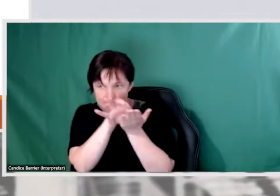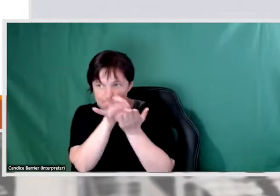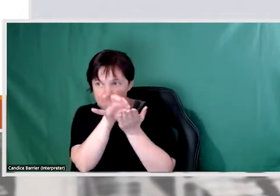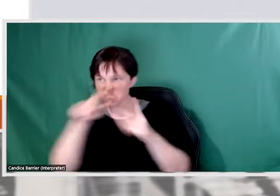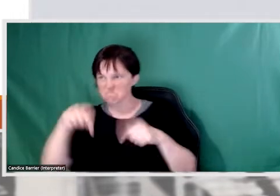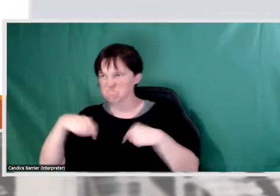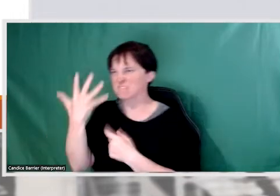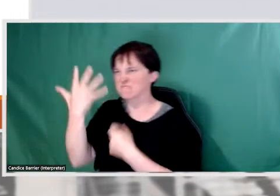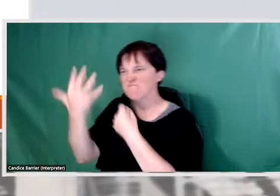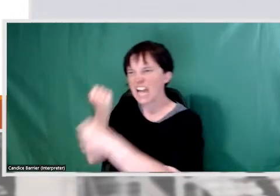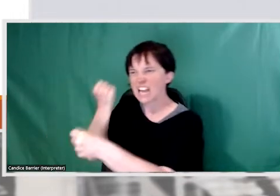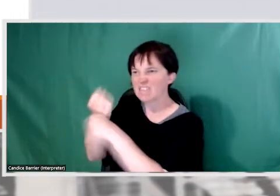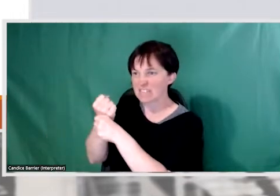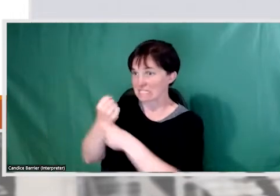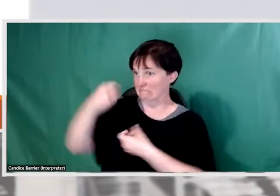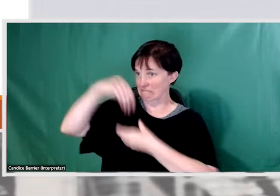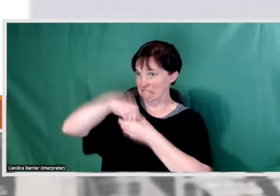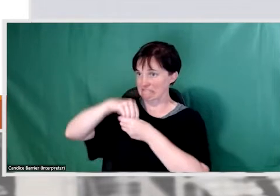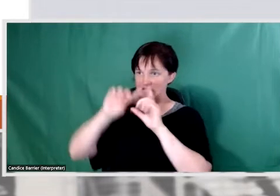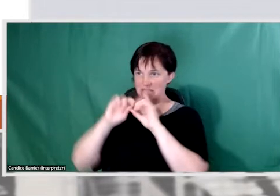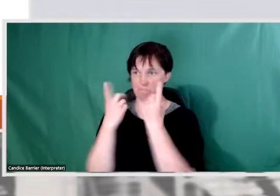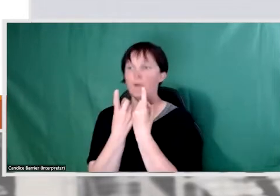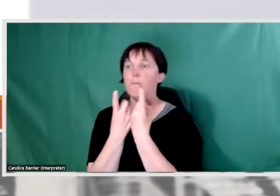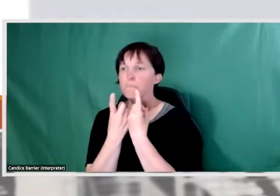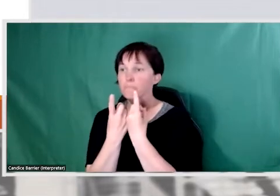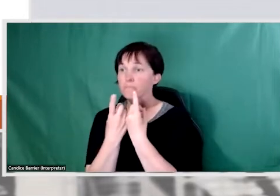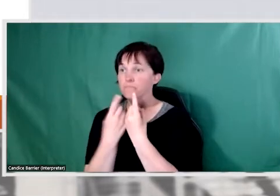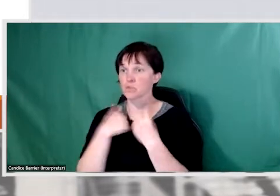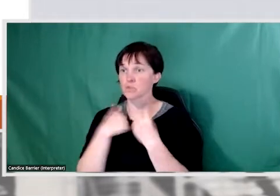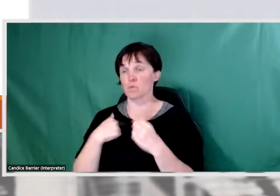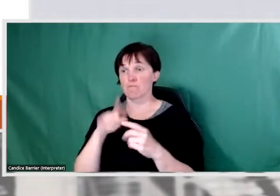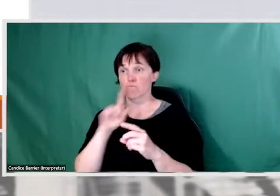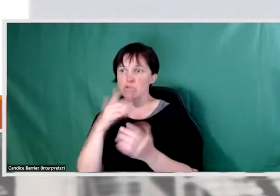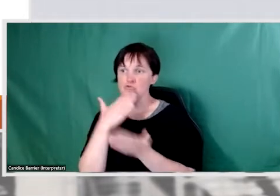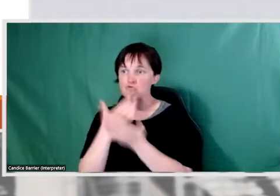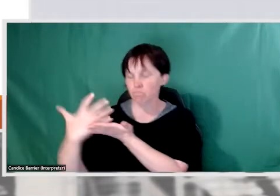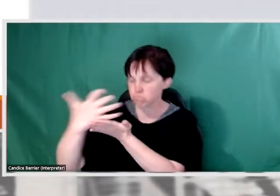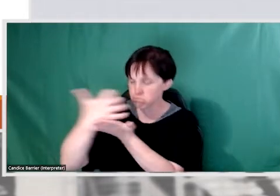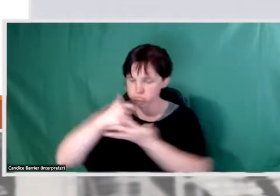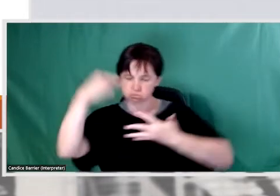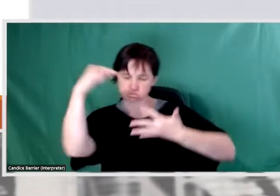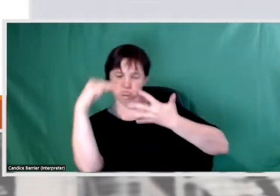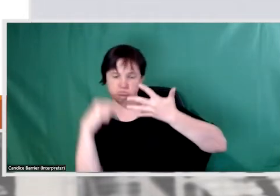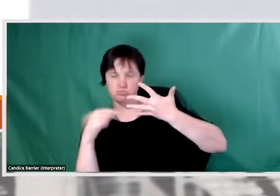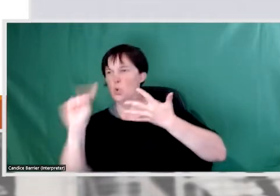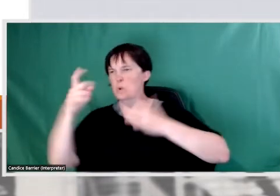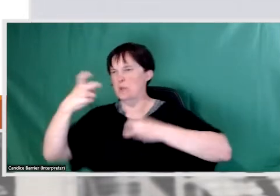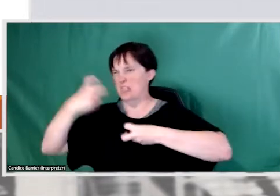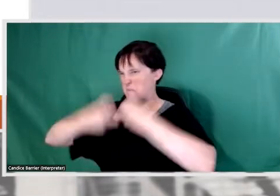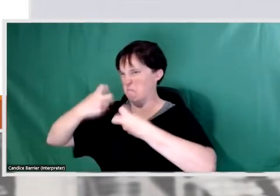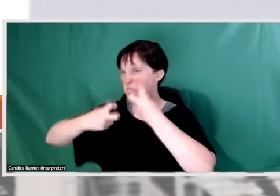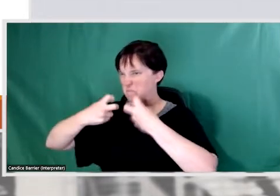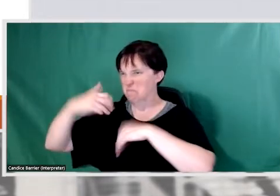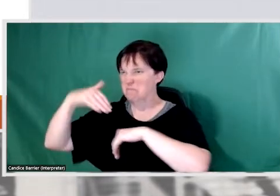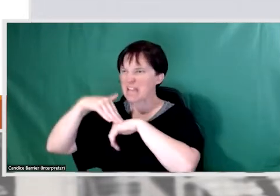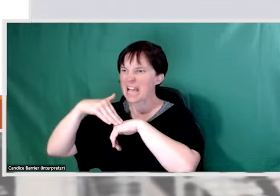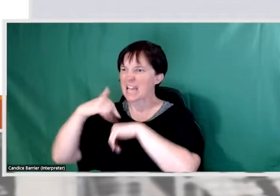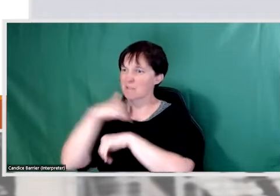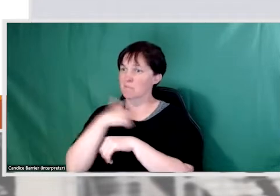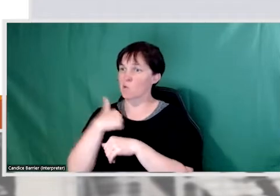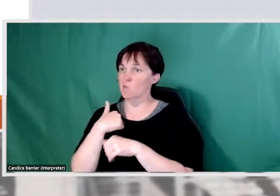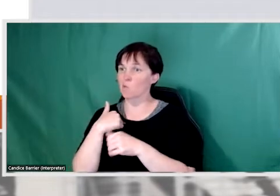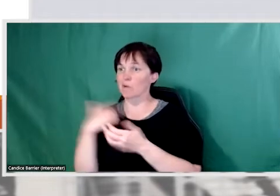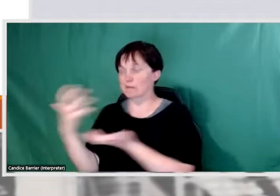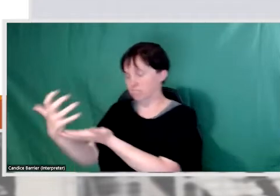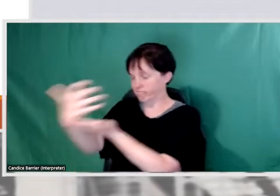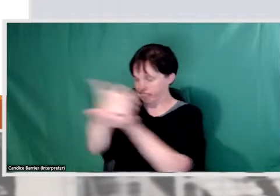5 years internally. So we've got we're starting to build a lot of really good data points about where some of our problems are, and we pull this information into our